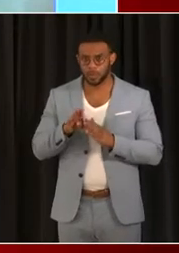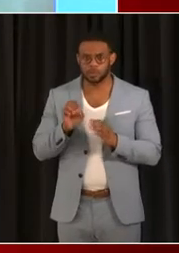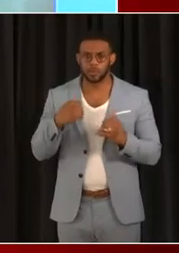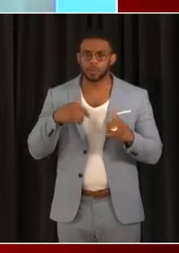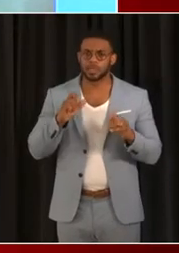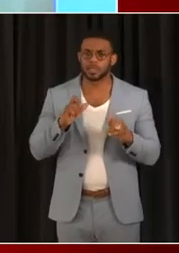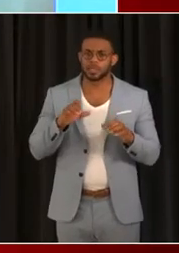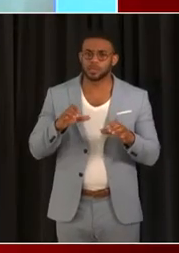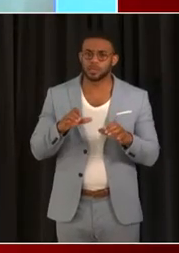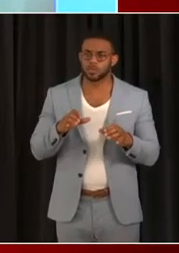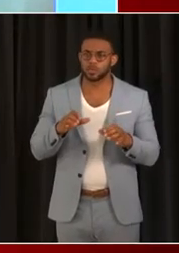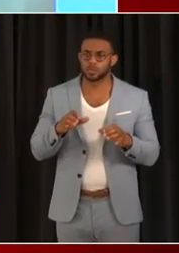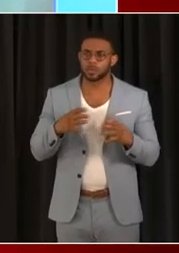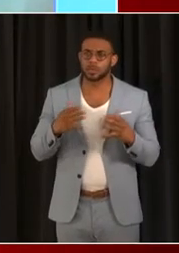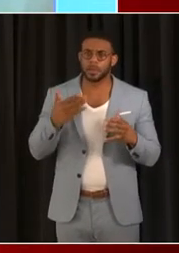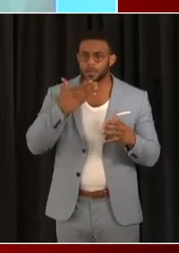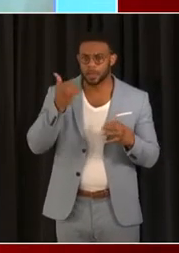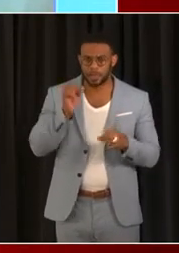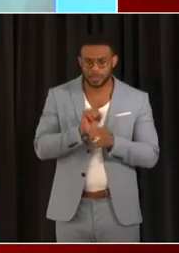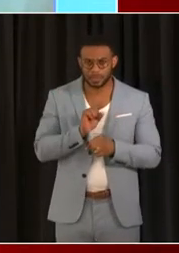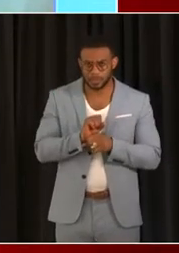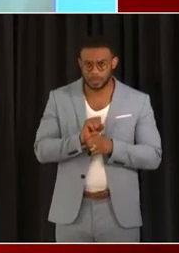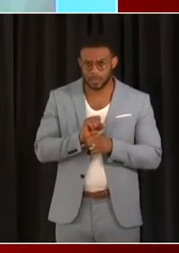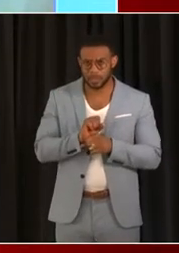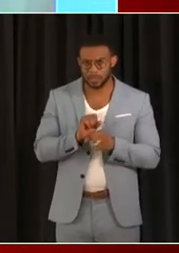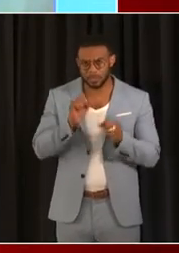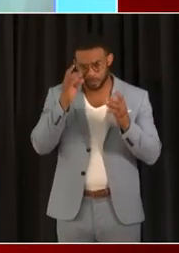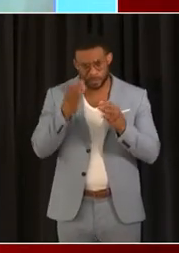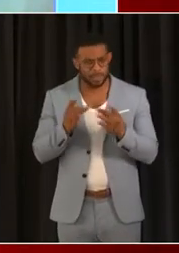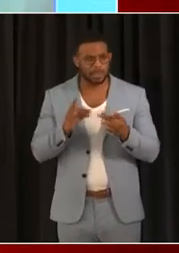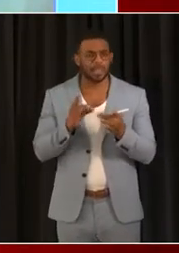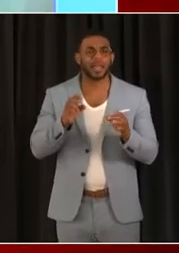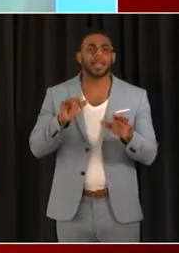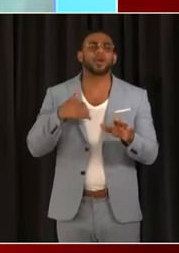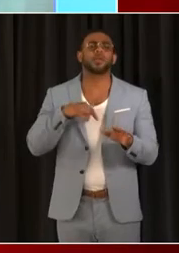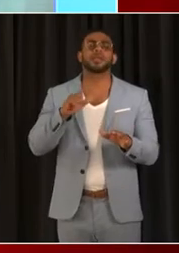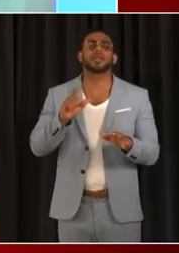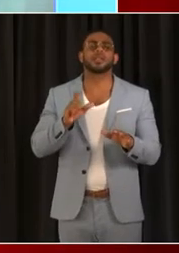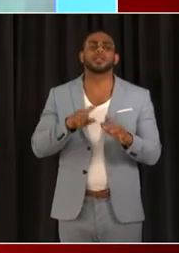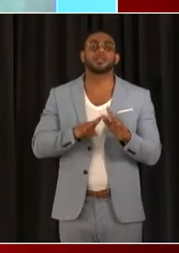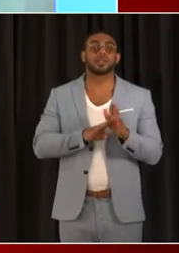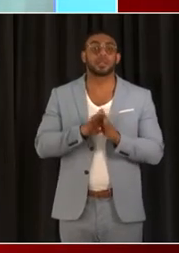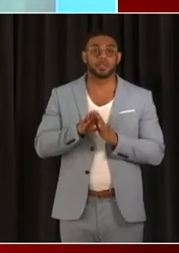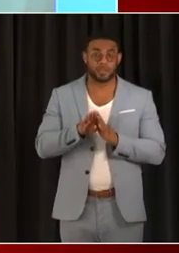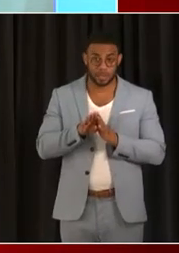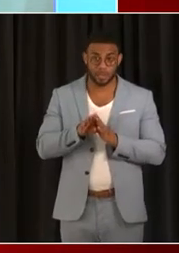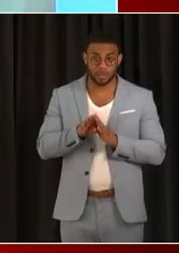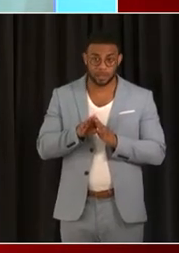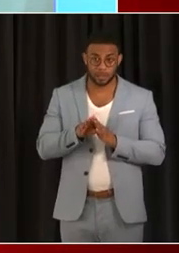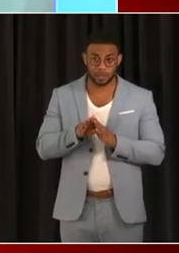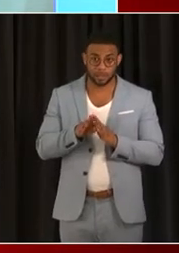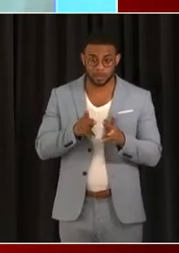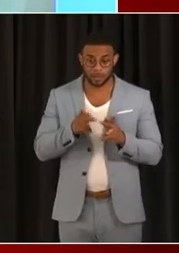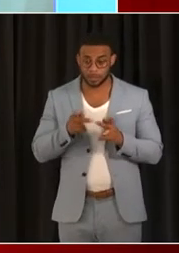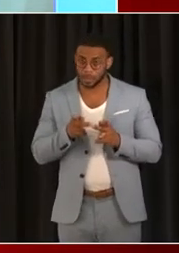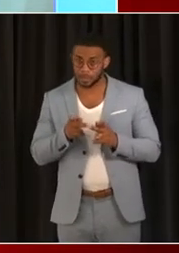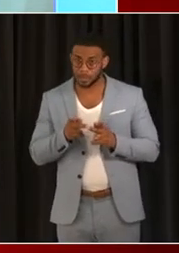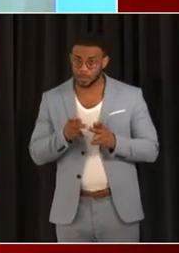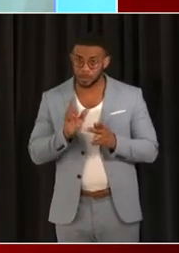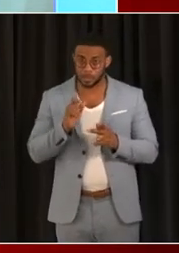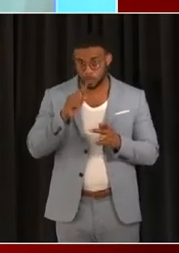thrives. And so we need to do a much better job of saying, hey, we need to develop